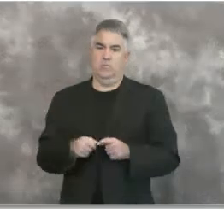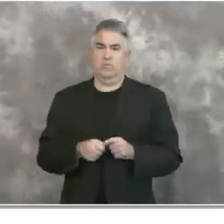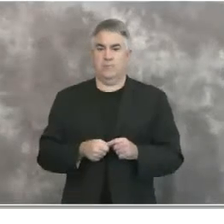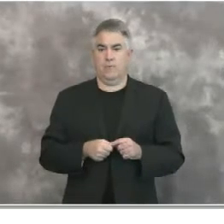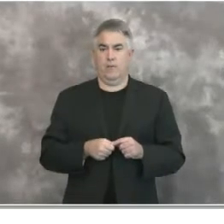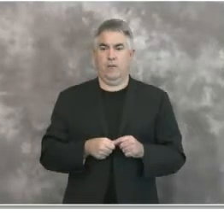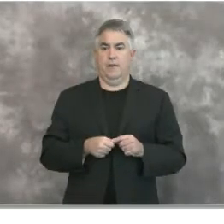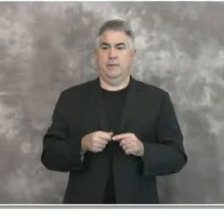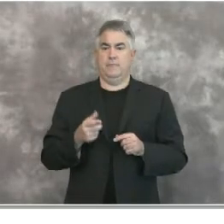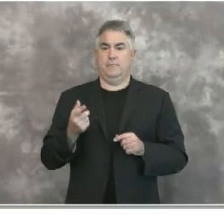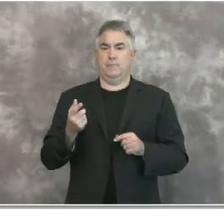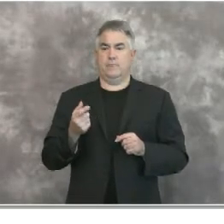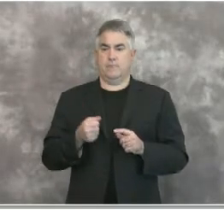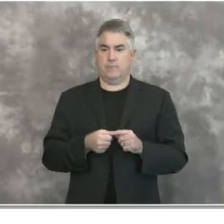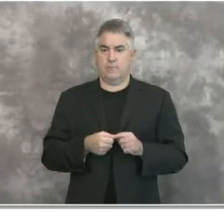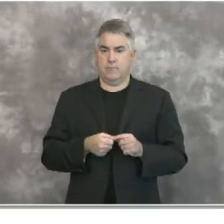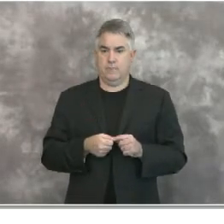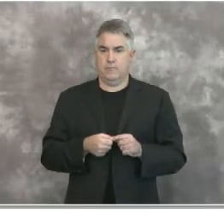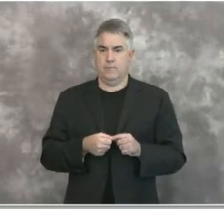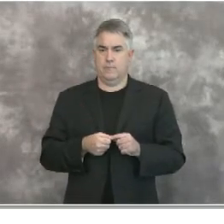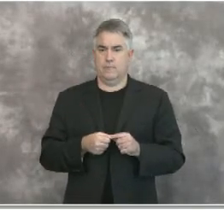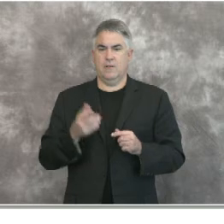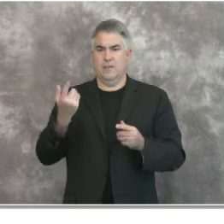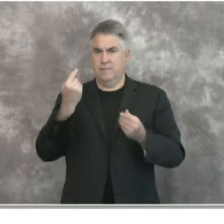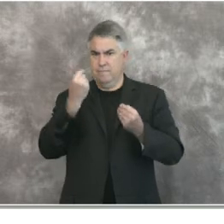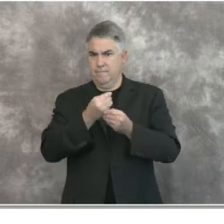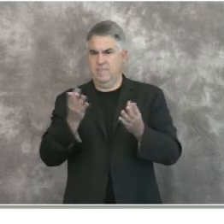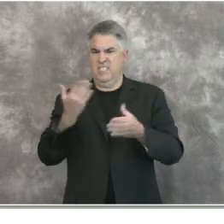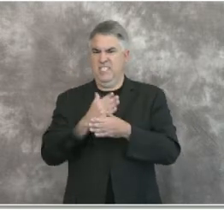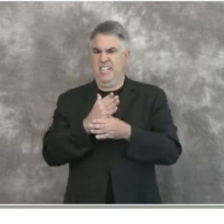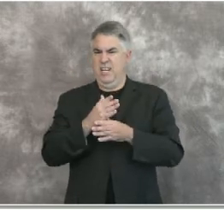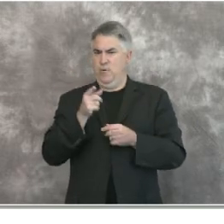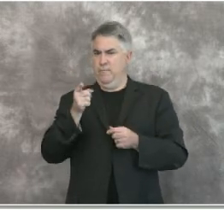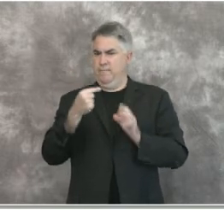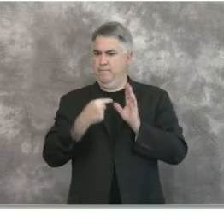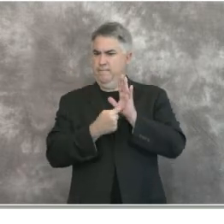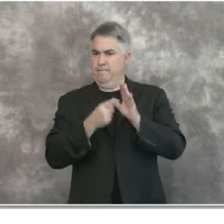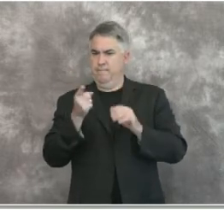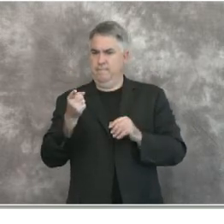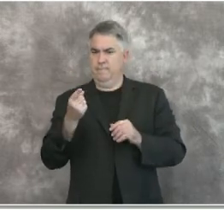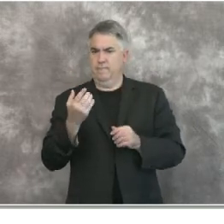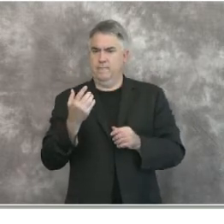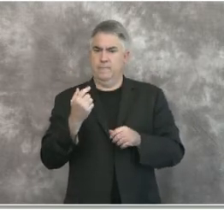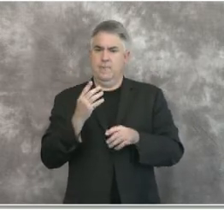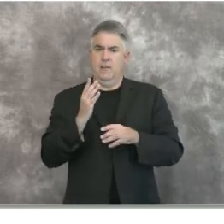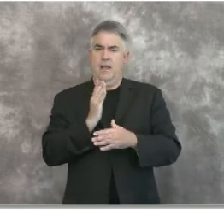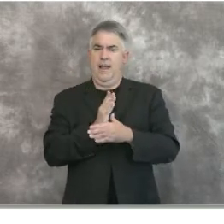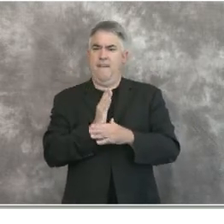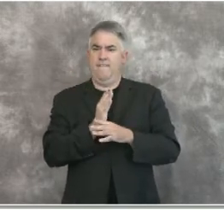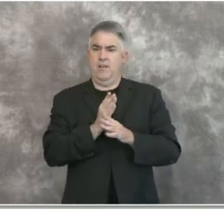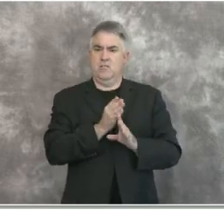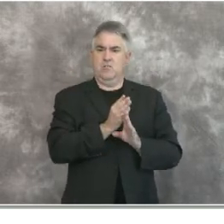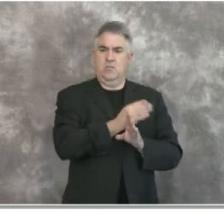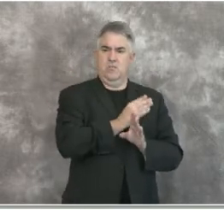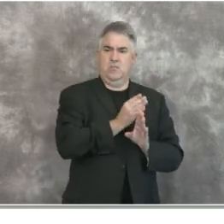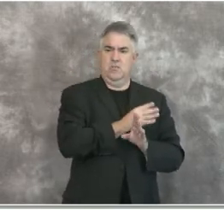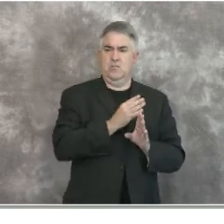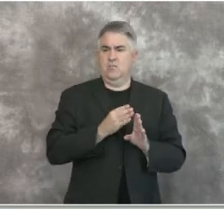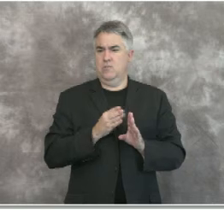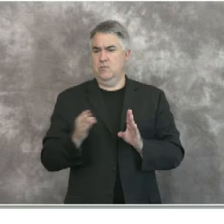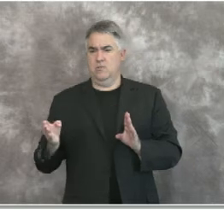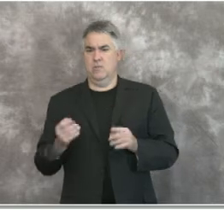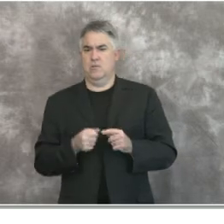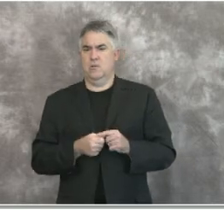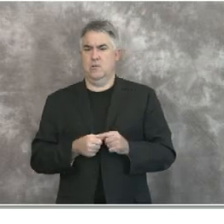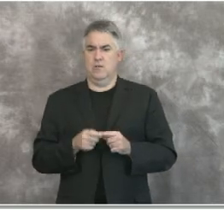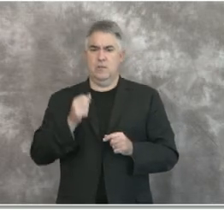slide, I just wanted to show the weekly average on the left side of the screen and the daily